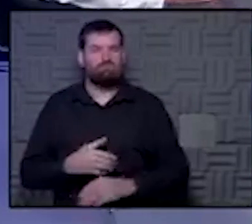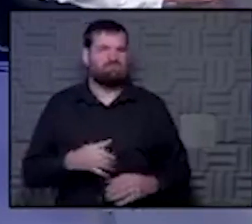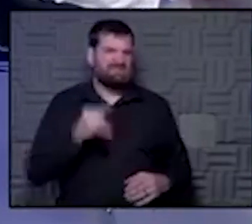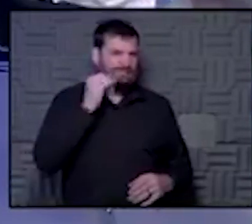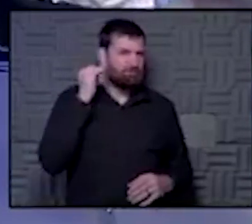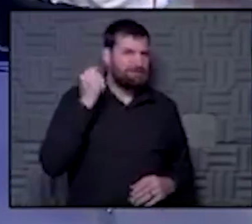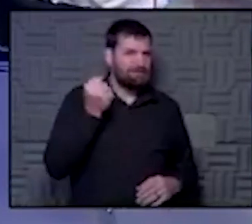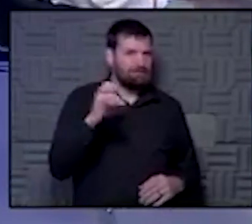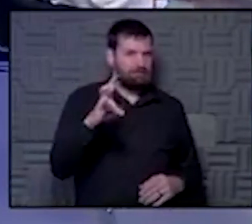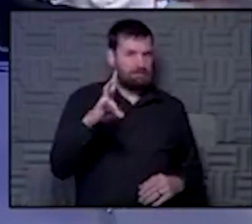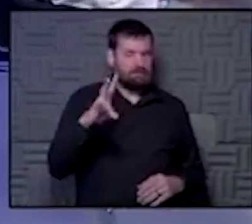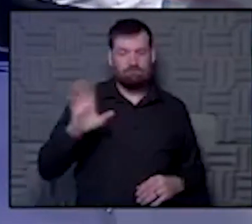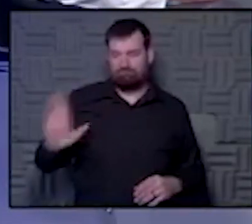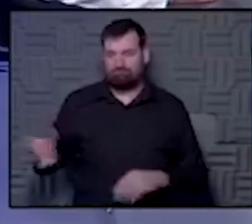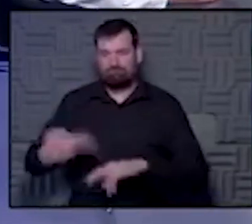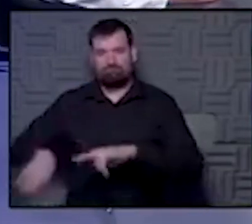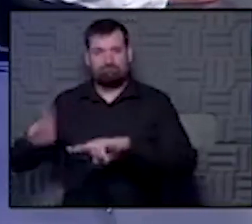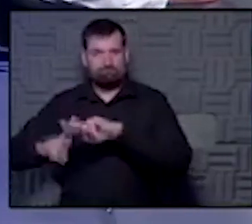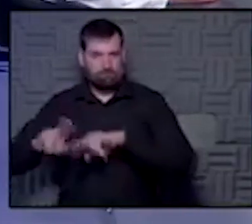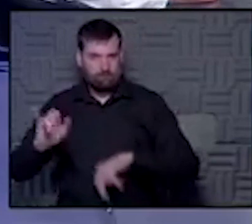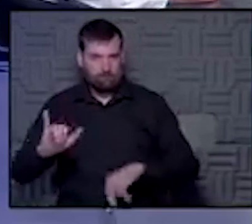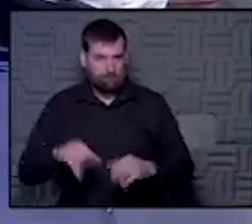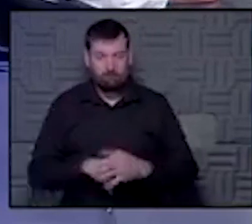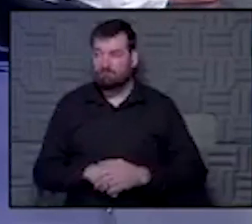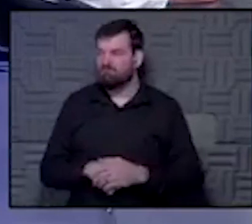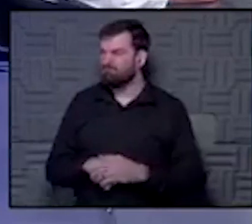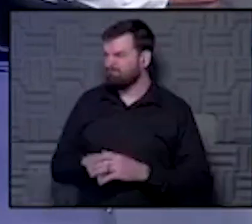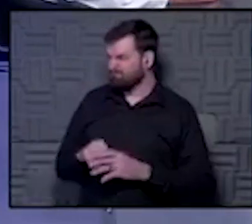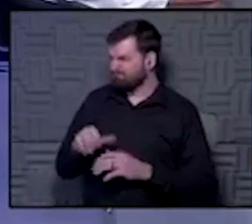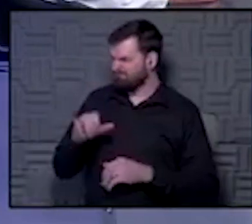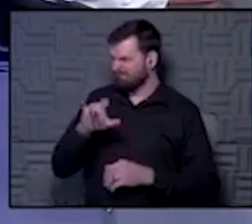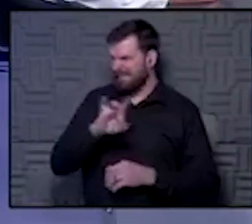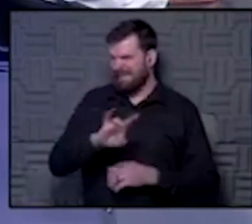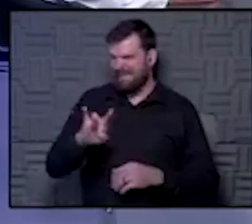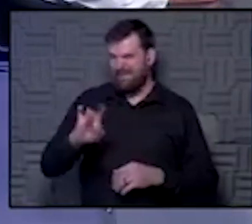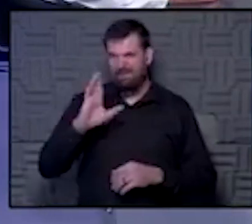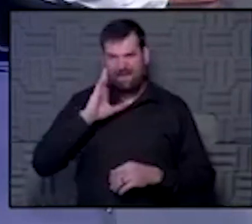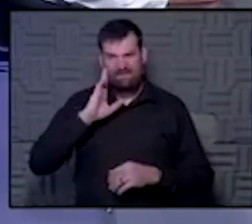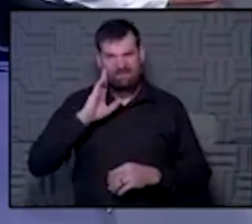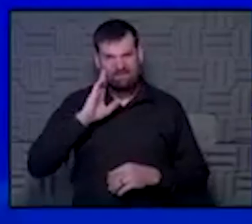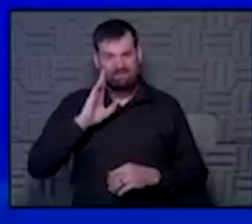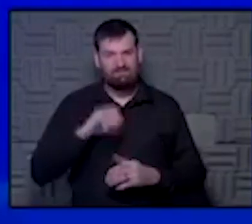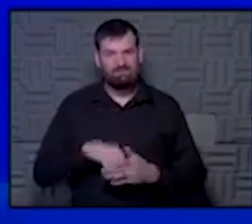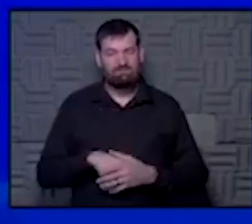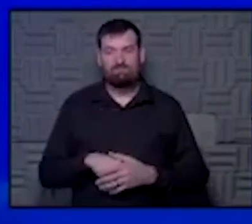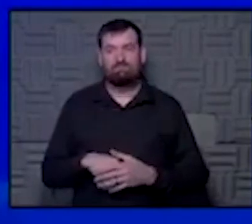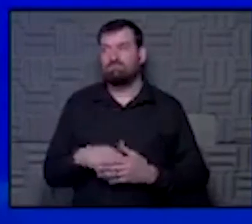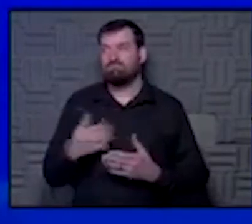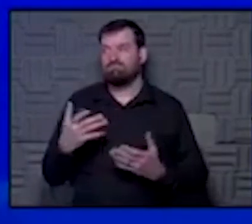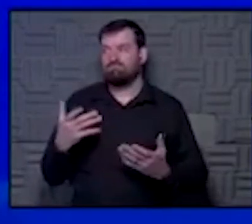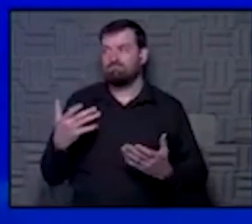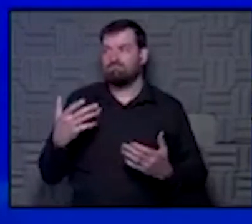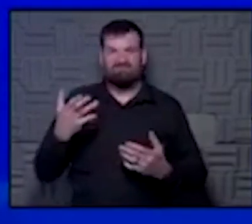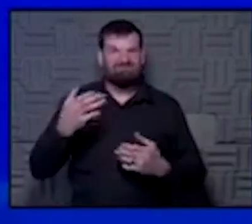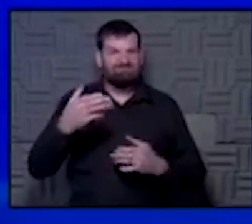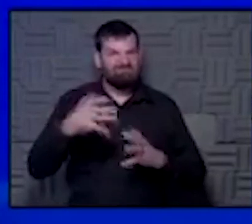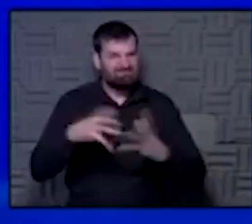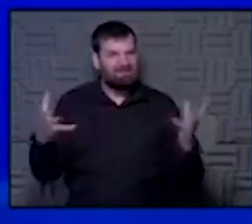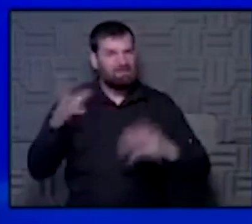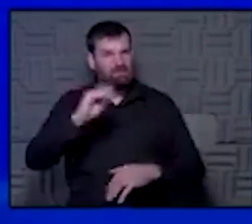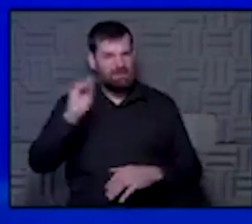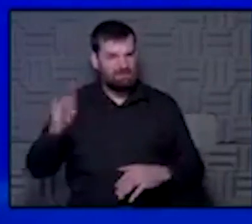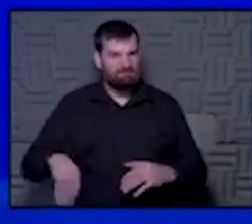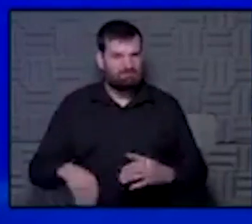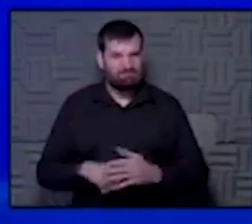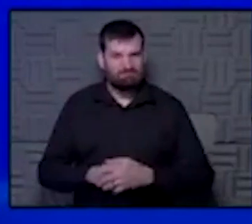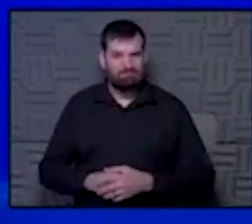17 yesterday, so their numbers are up a little bit as well. And they run out 88 beds or something like that. I mean, that's still 100 beds. That's a big number for their beds right